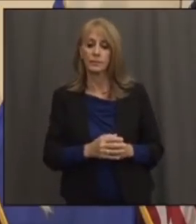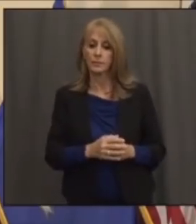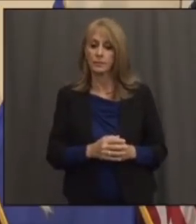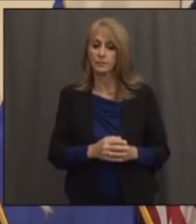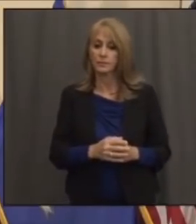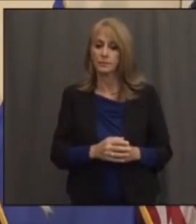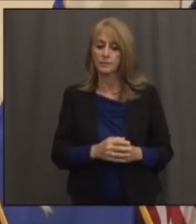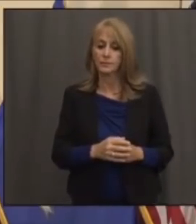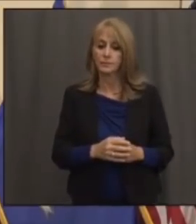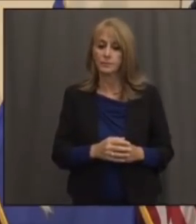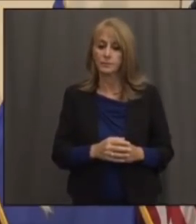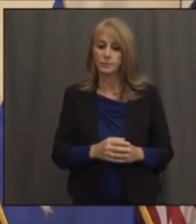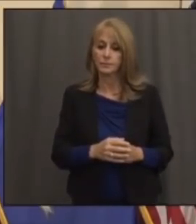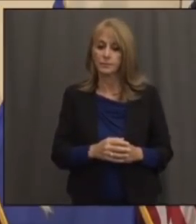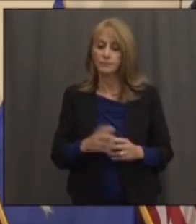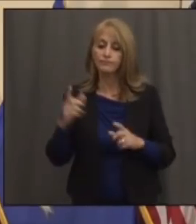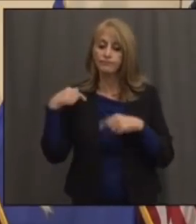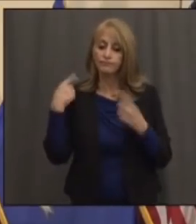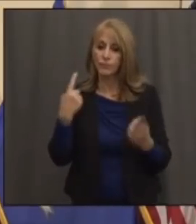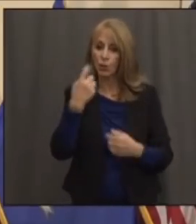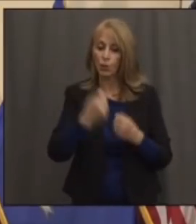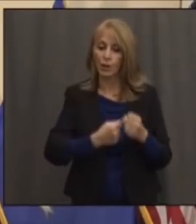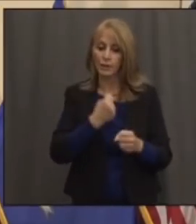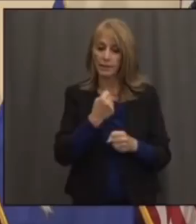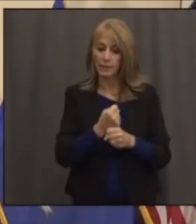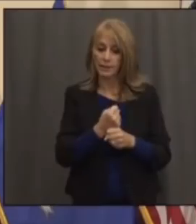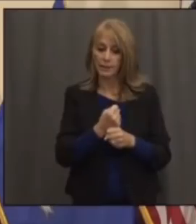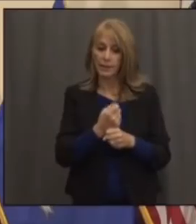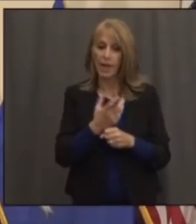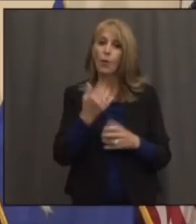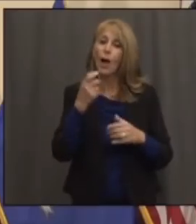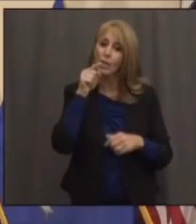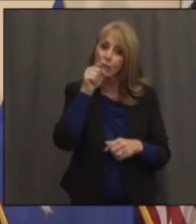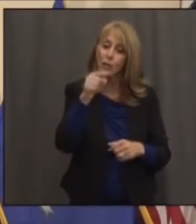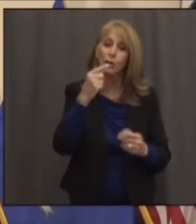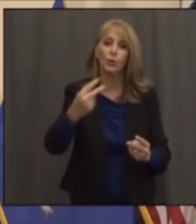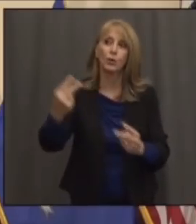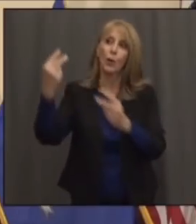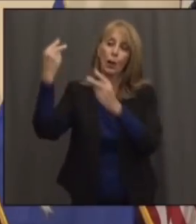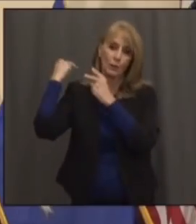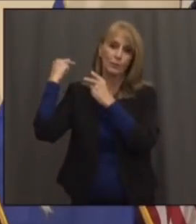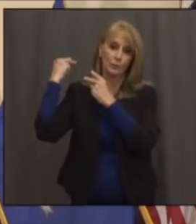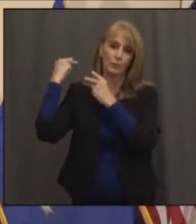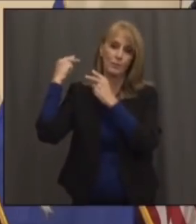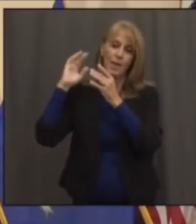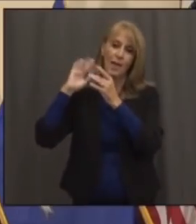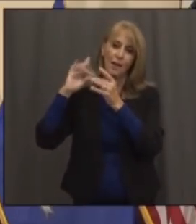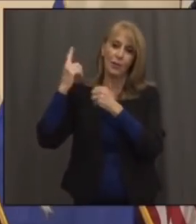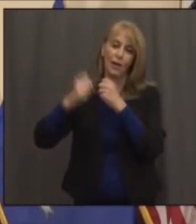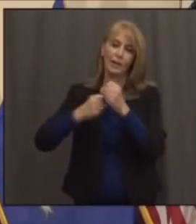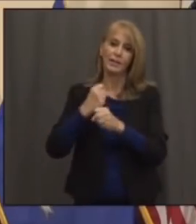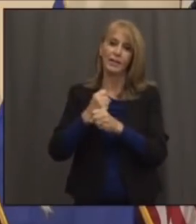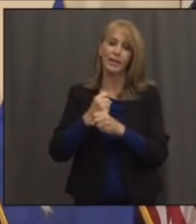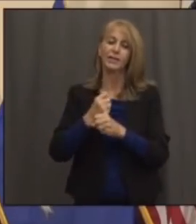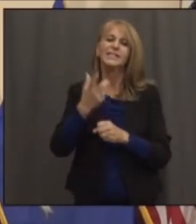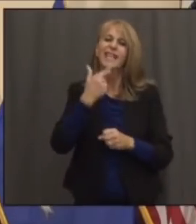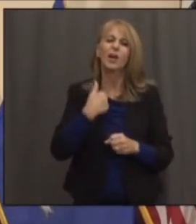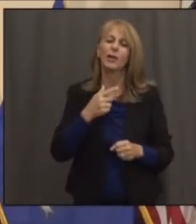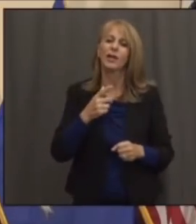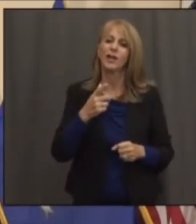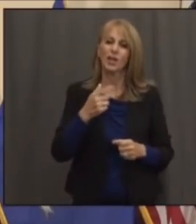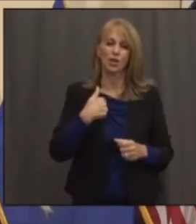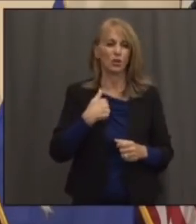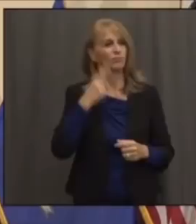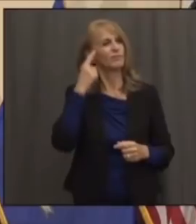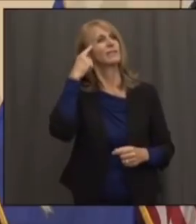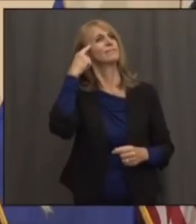last year, so I'm going to ask you to look back at the last year plus and what are you most proud of, and then is there anything